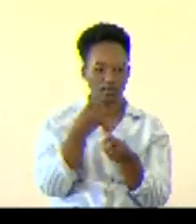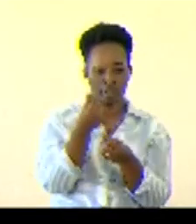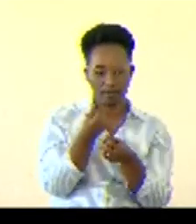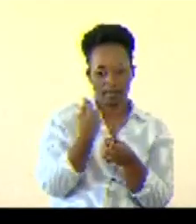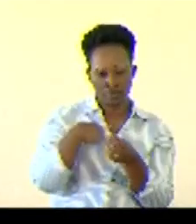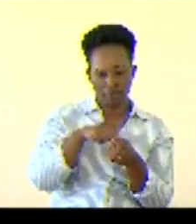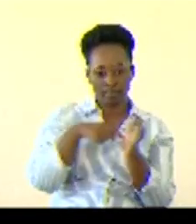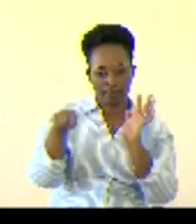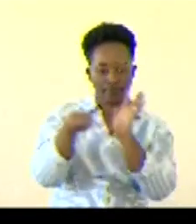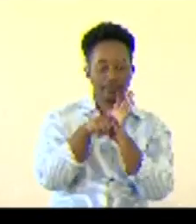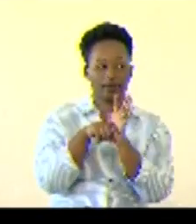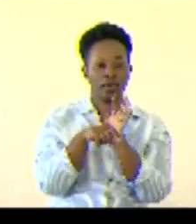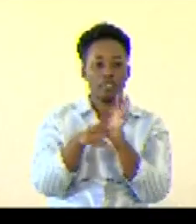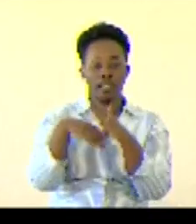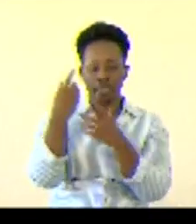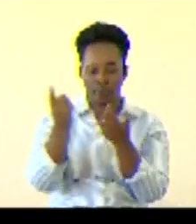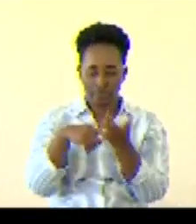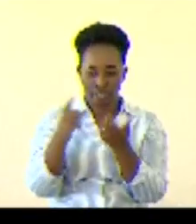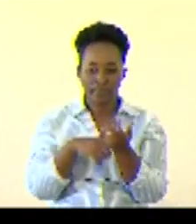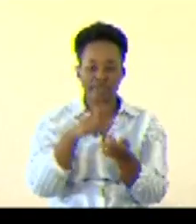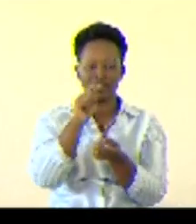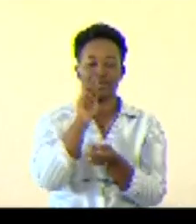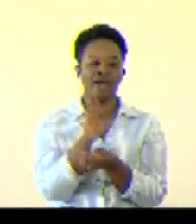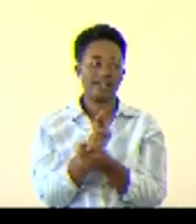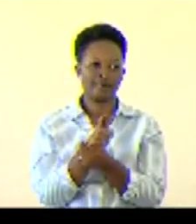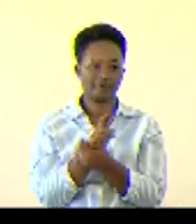try to calculate for total revenue here. So